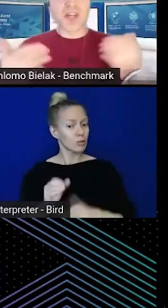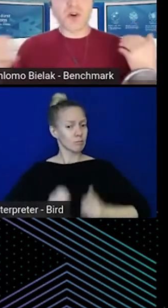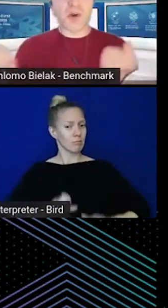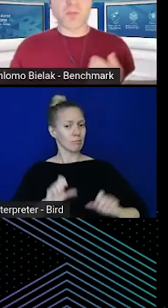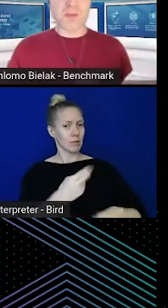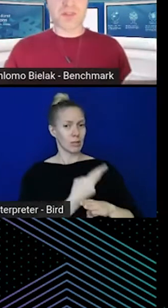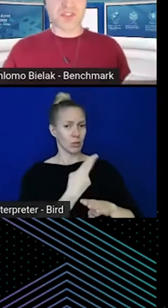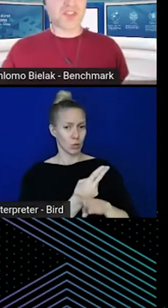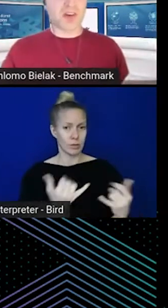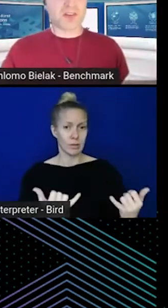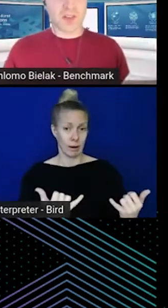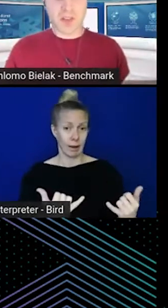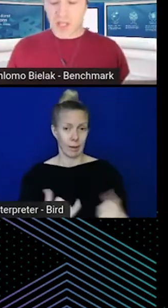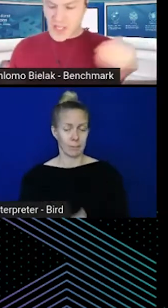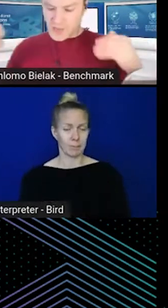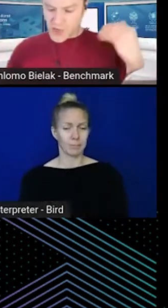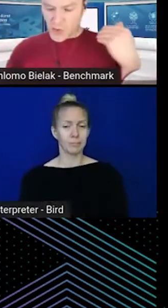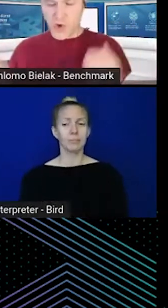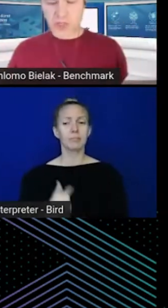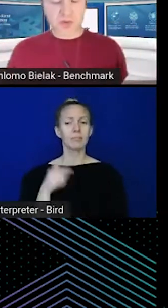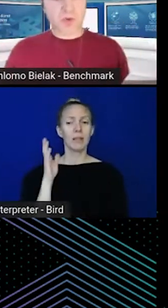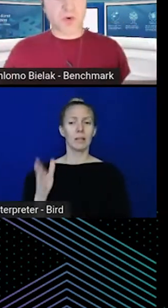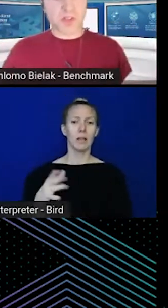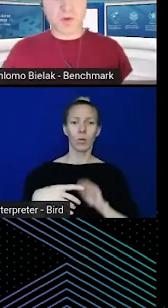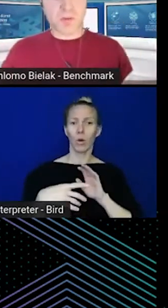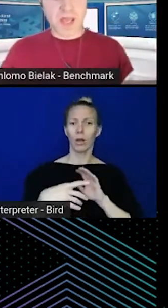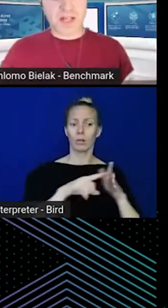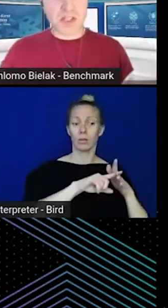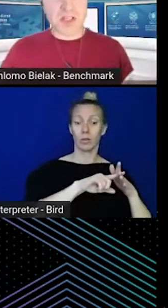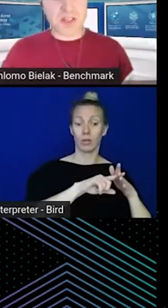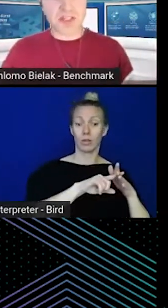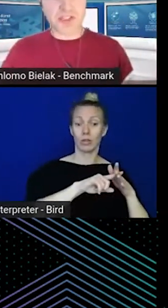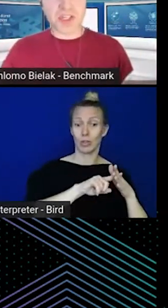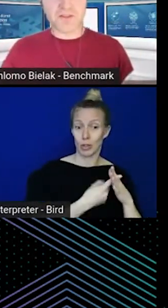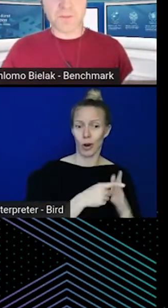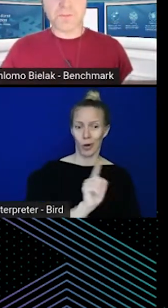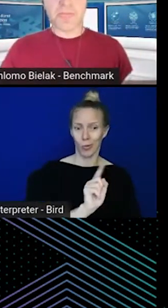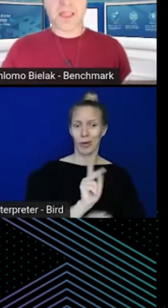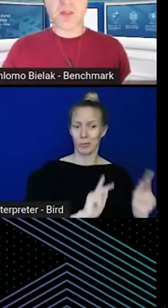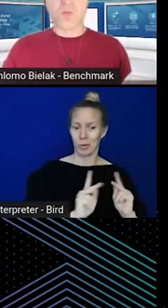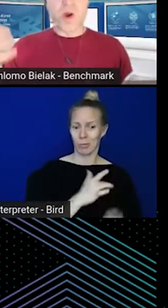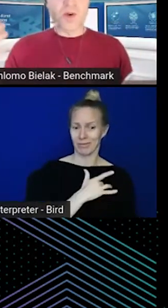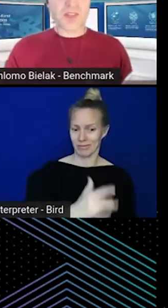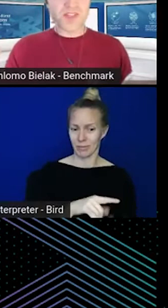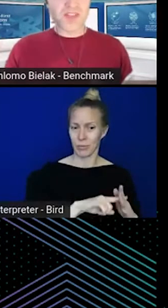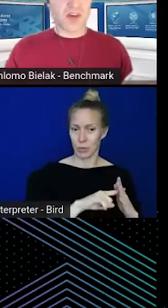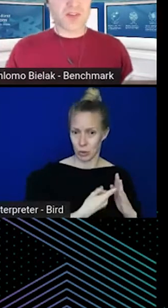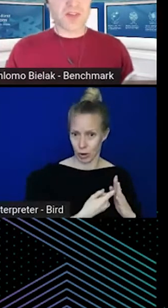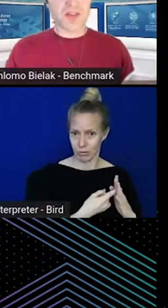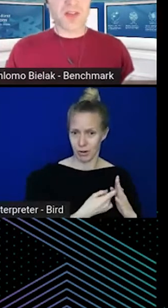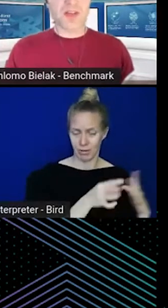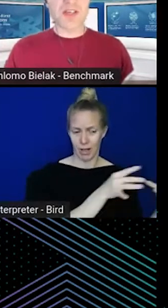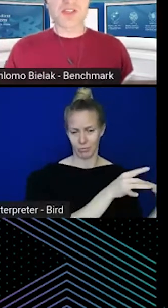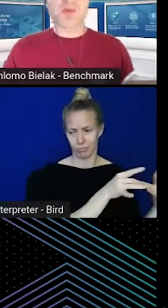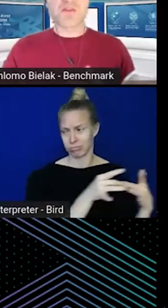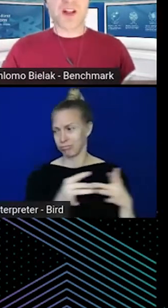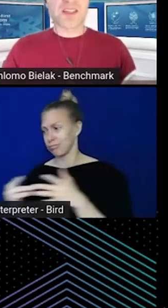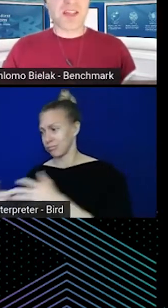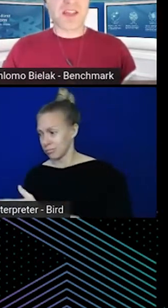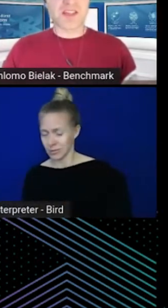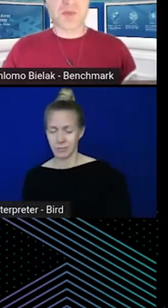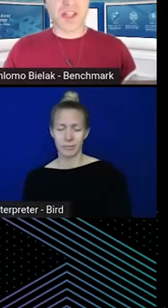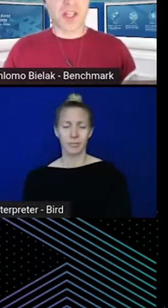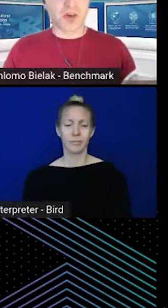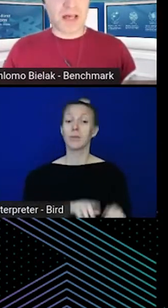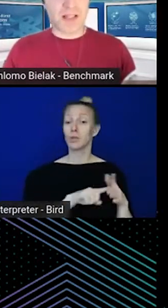I'm going to go where people start, and then I'm going to work you towards what we actually need to achieve. Where we start is we